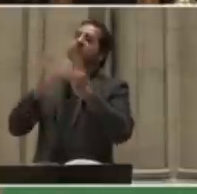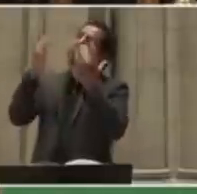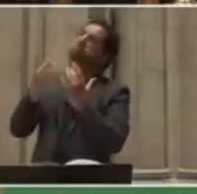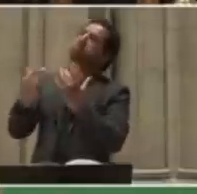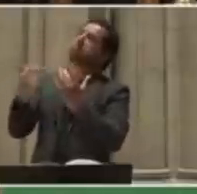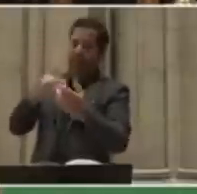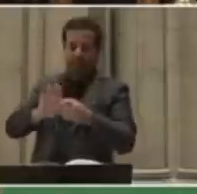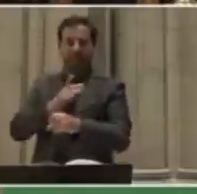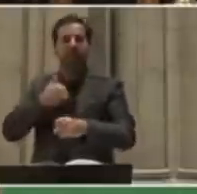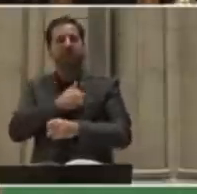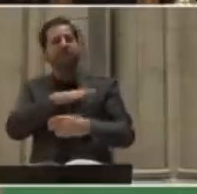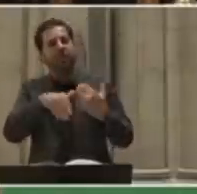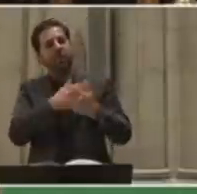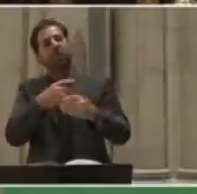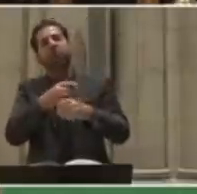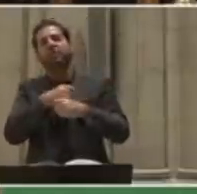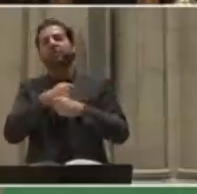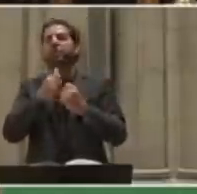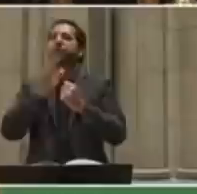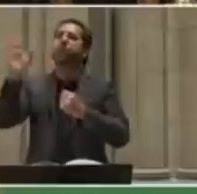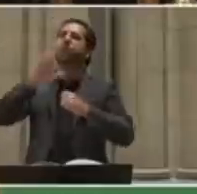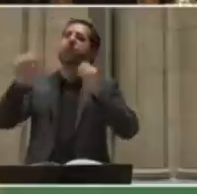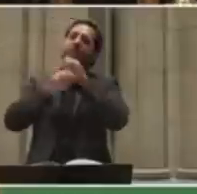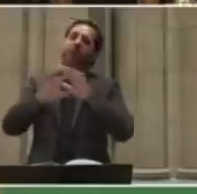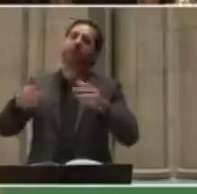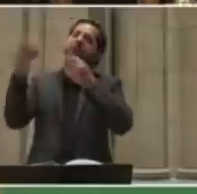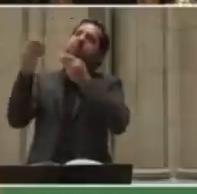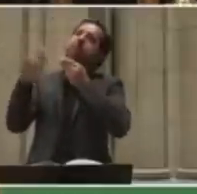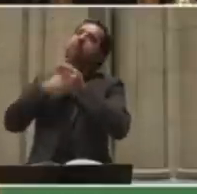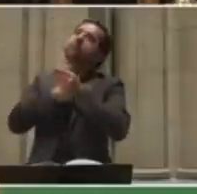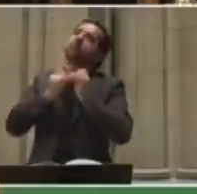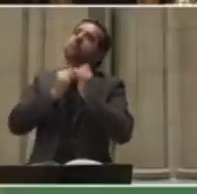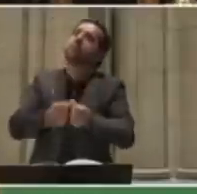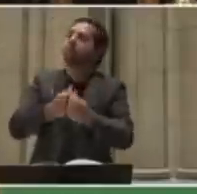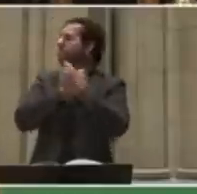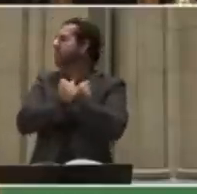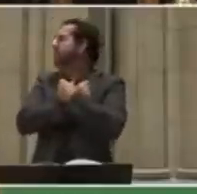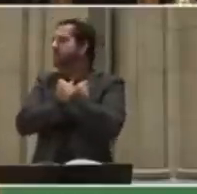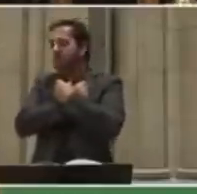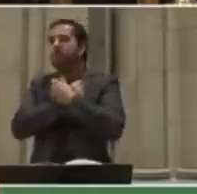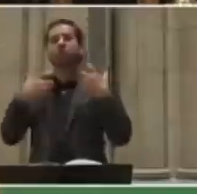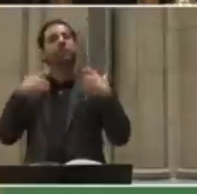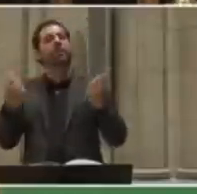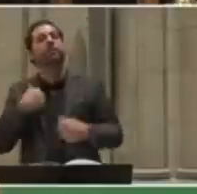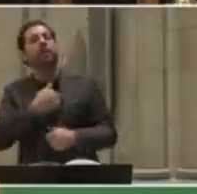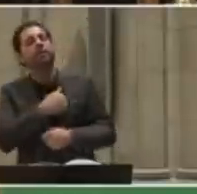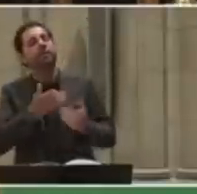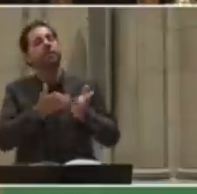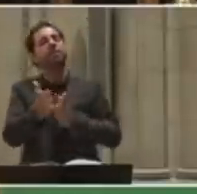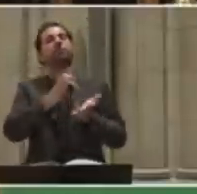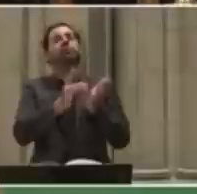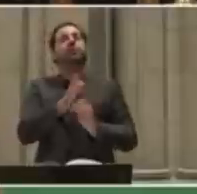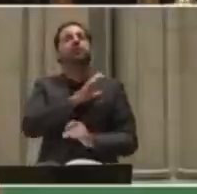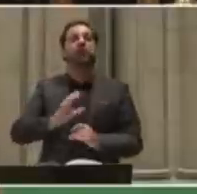You have filled us and all creation with your blessing and fed us with your constant love. You have redeemed us in Jesus